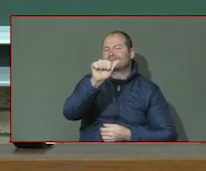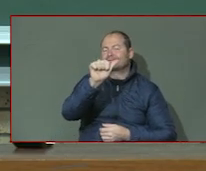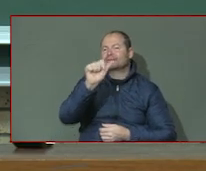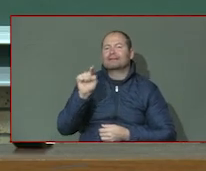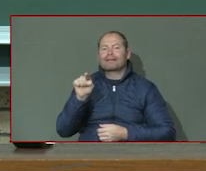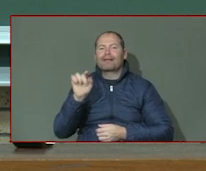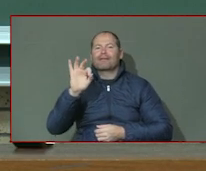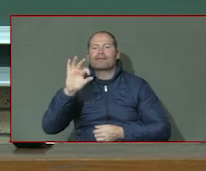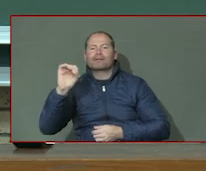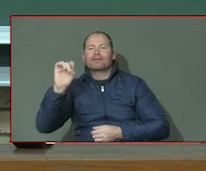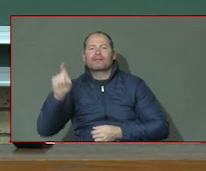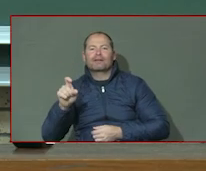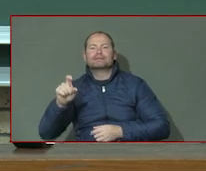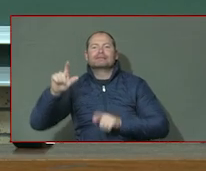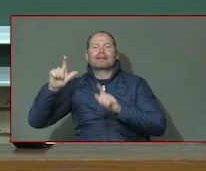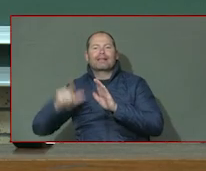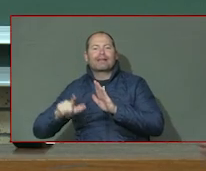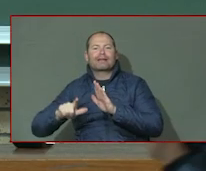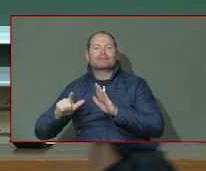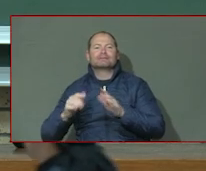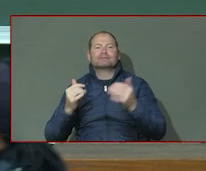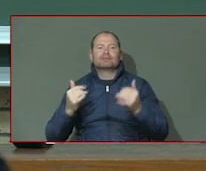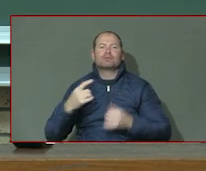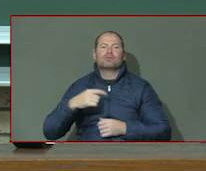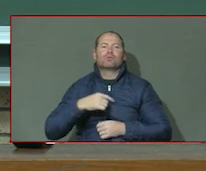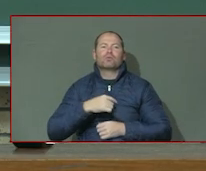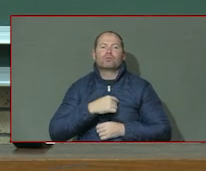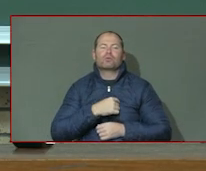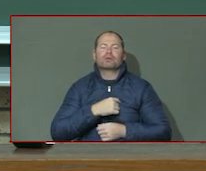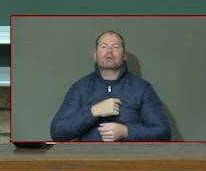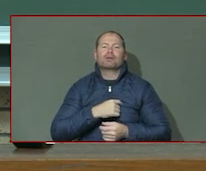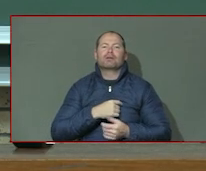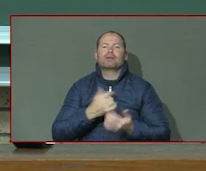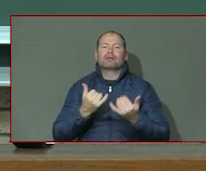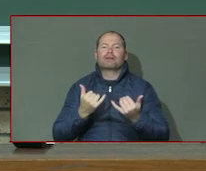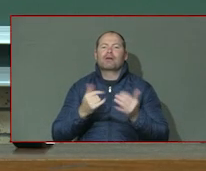can only subtract 1 rand so that we can only write off